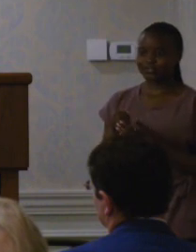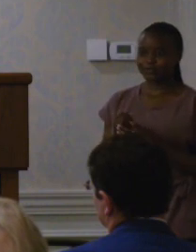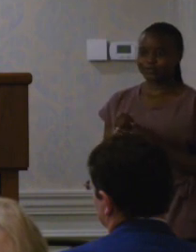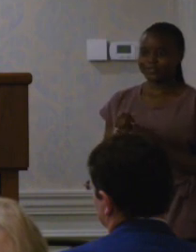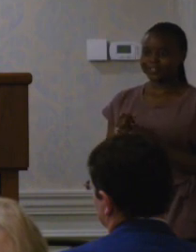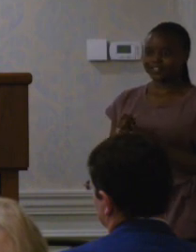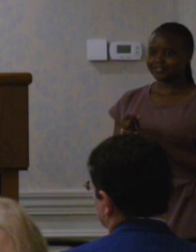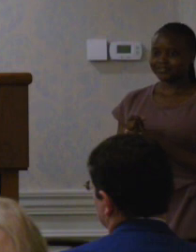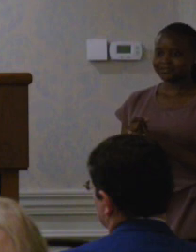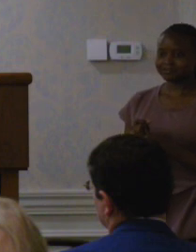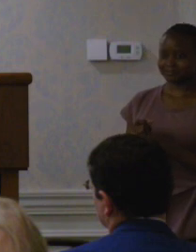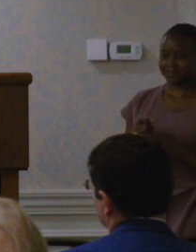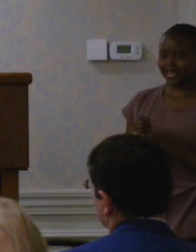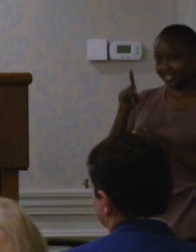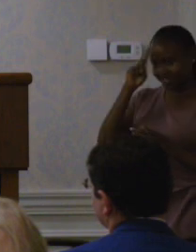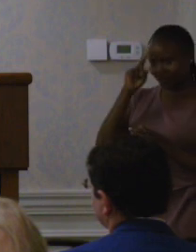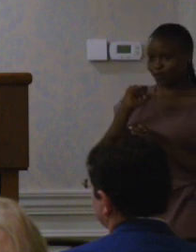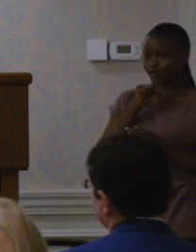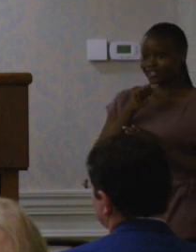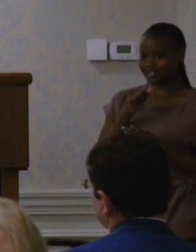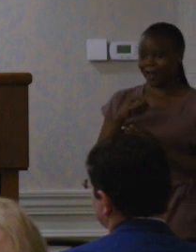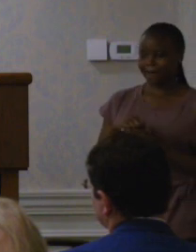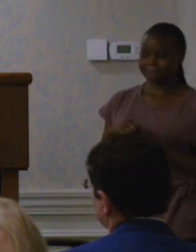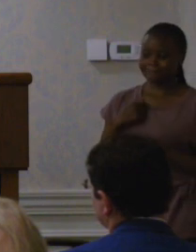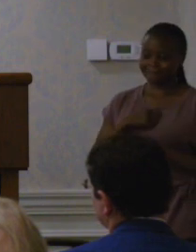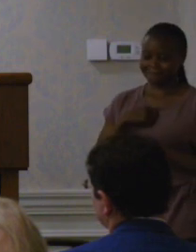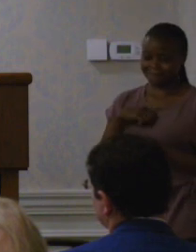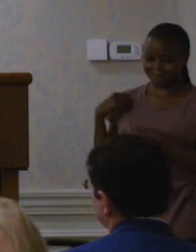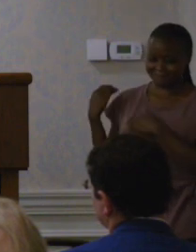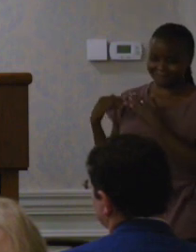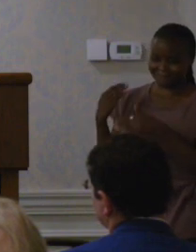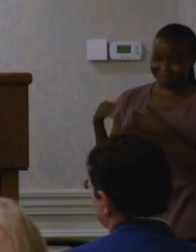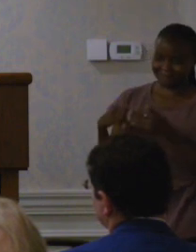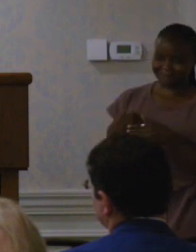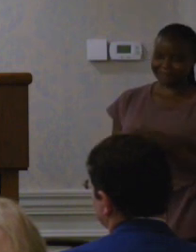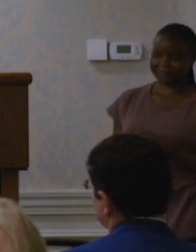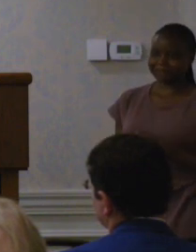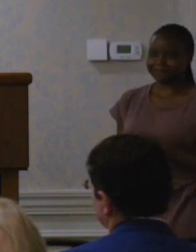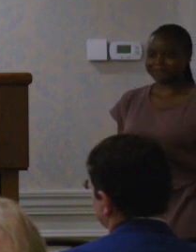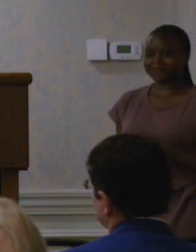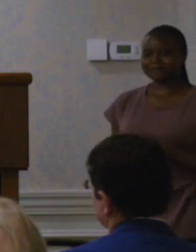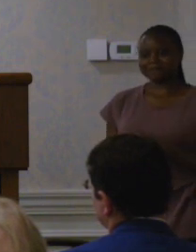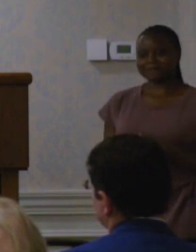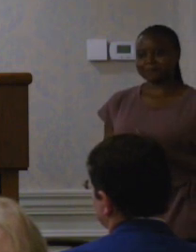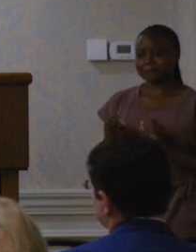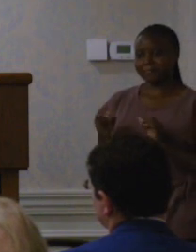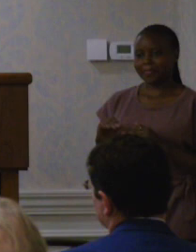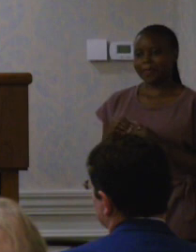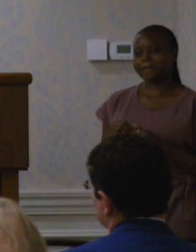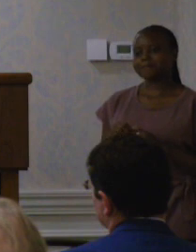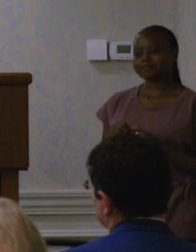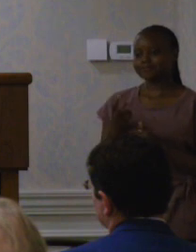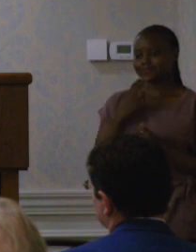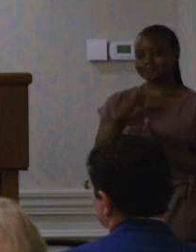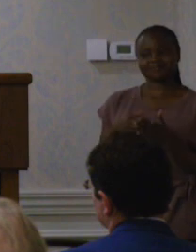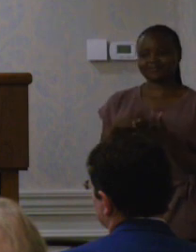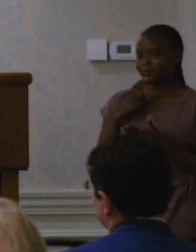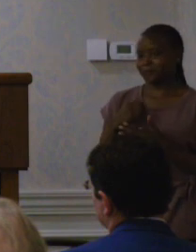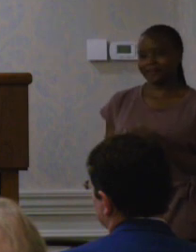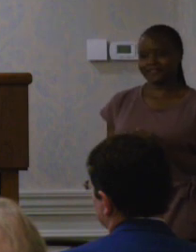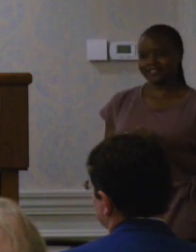to grapple with the fact that it is expensive. And so even if it's still the most cost effective because the gains are so